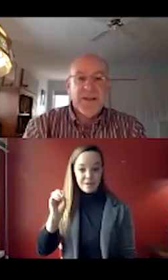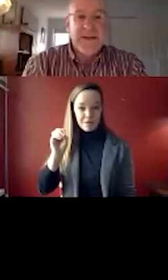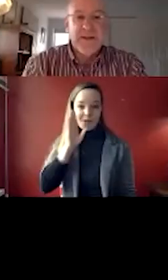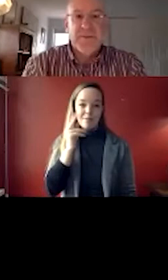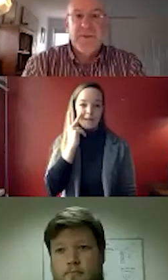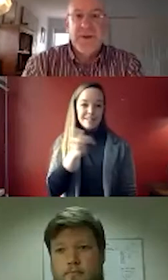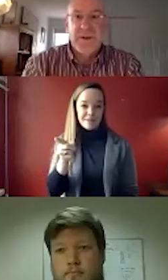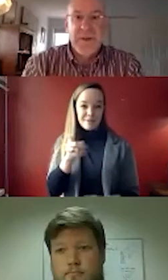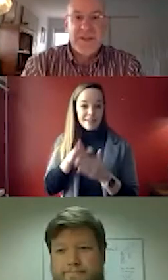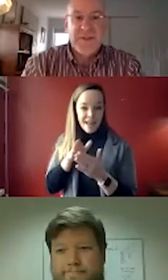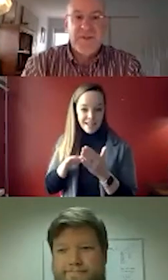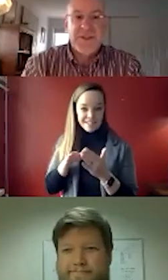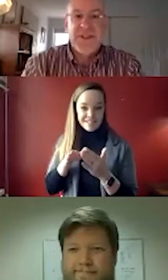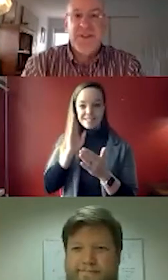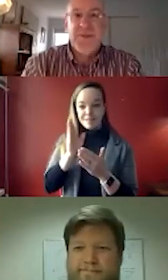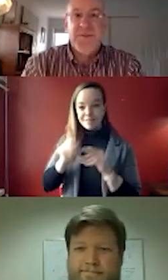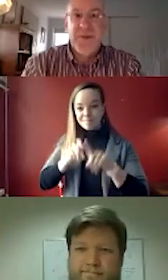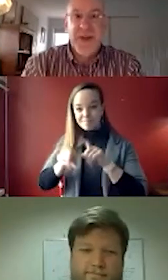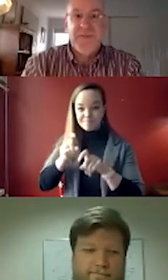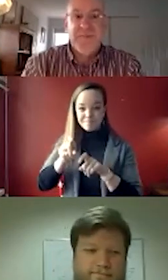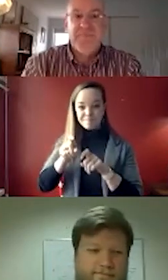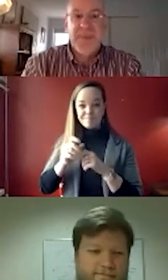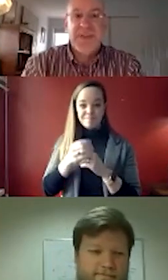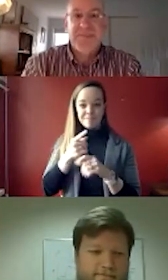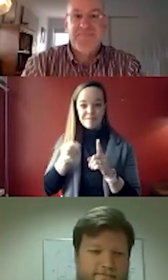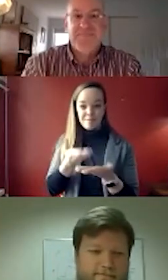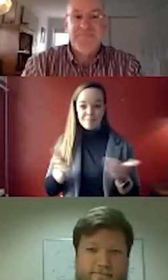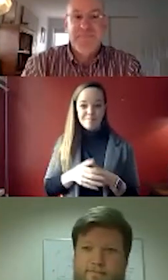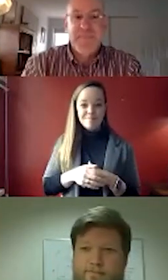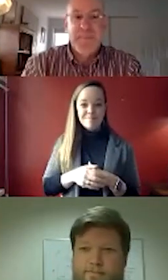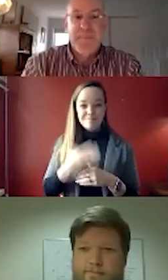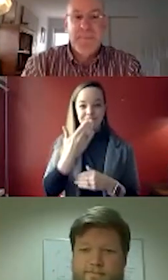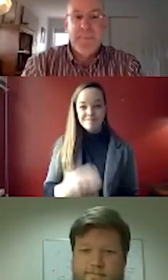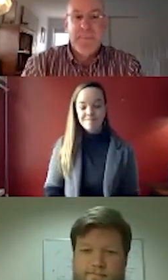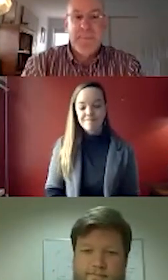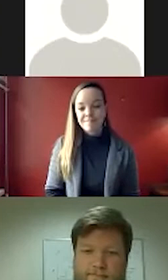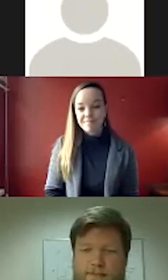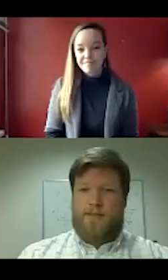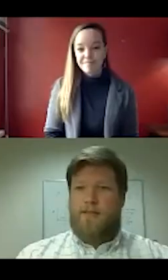end and ask the questions that you have. Thanks.